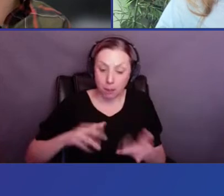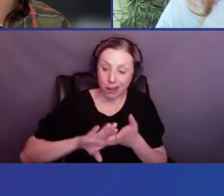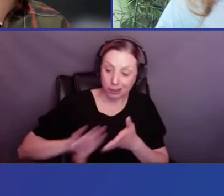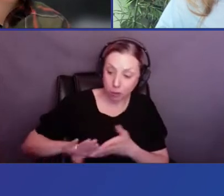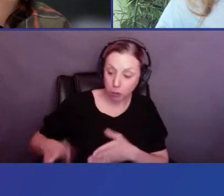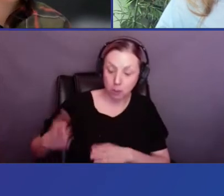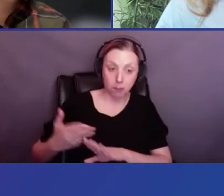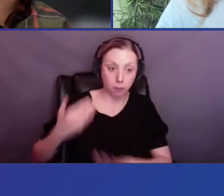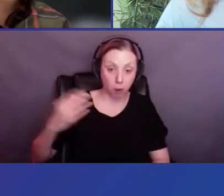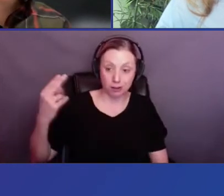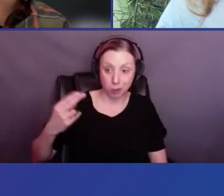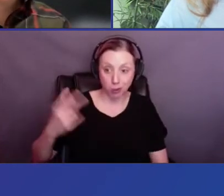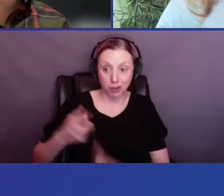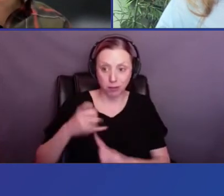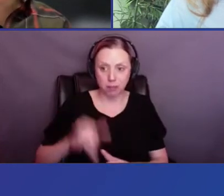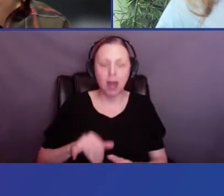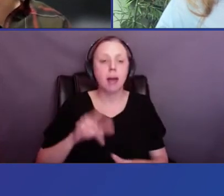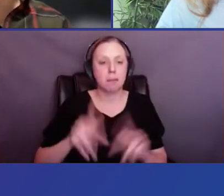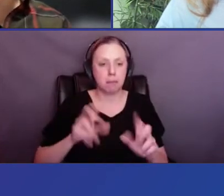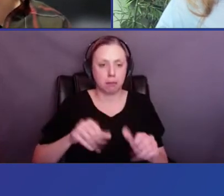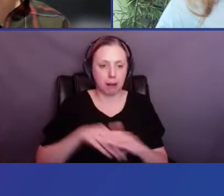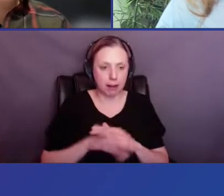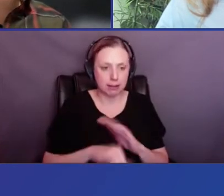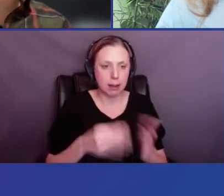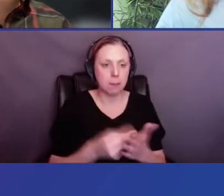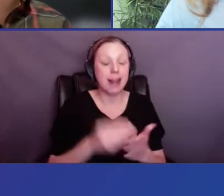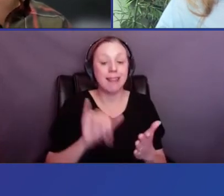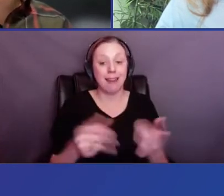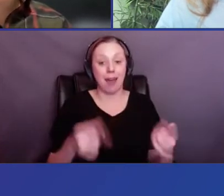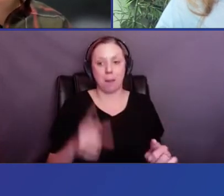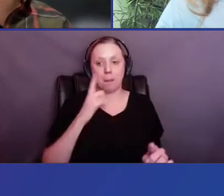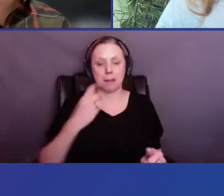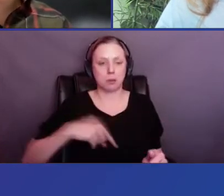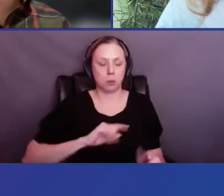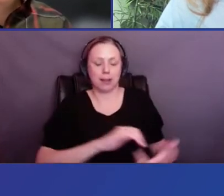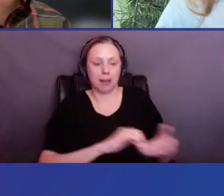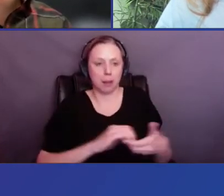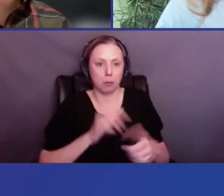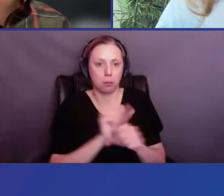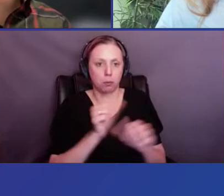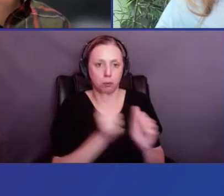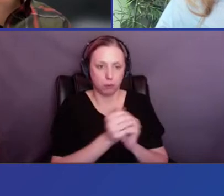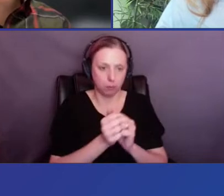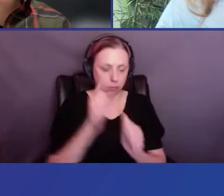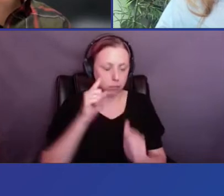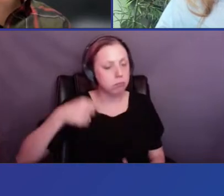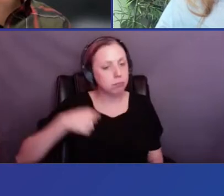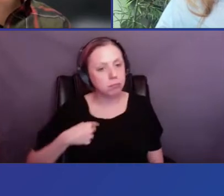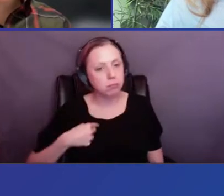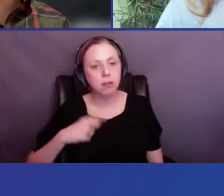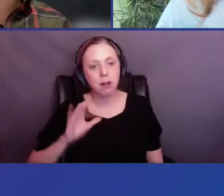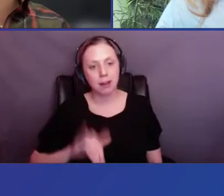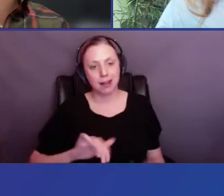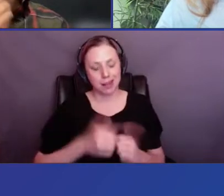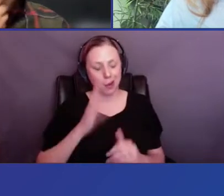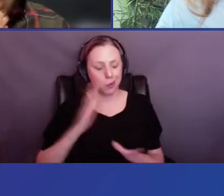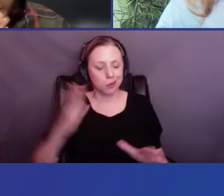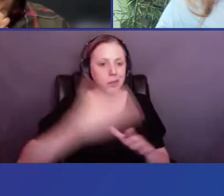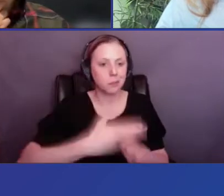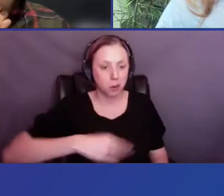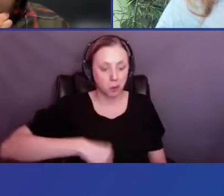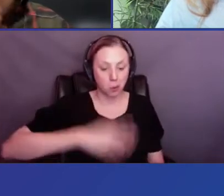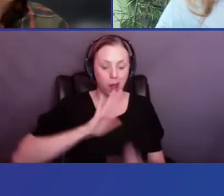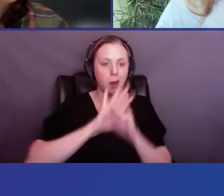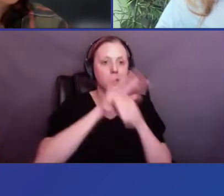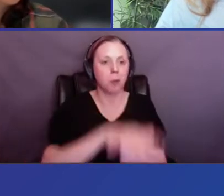them. So, and that happened because we worked together. That's, to me, the way we interrupt white supremacy when